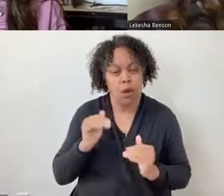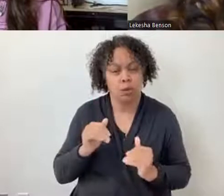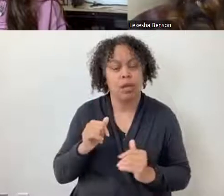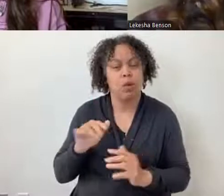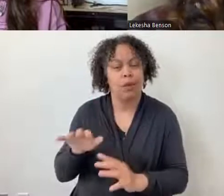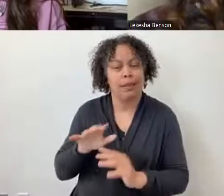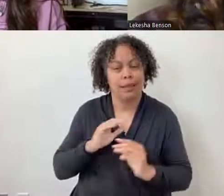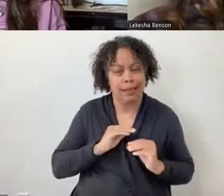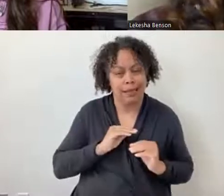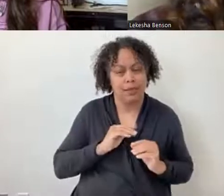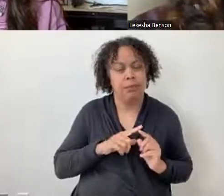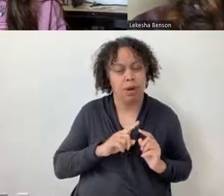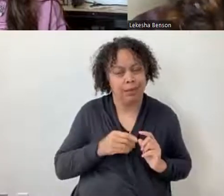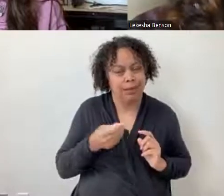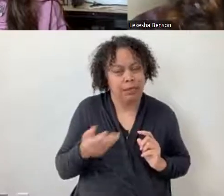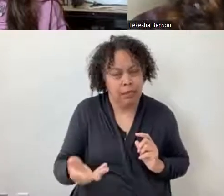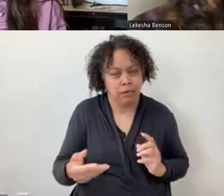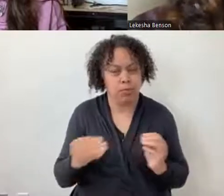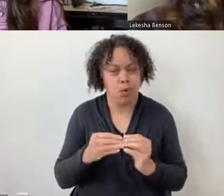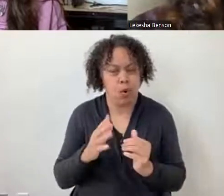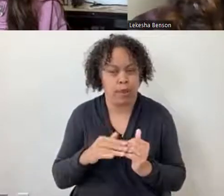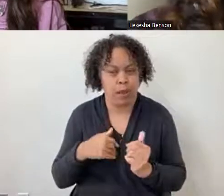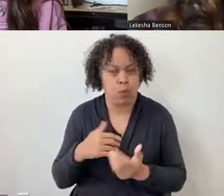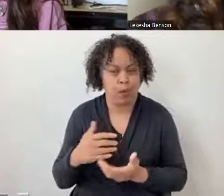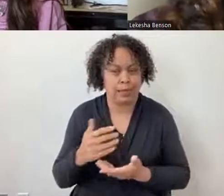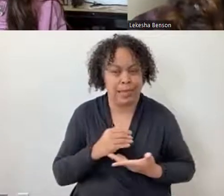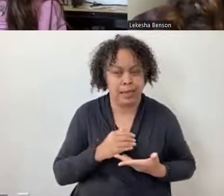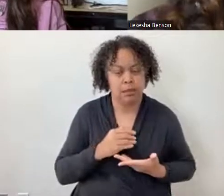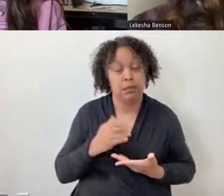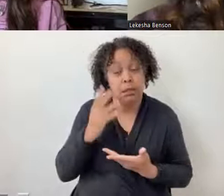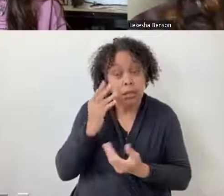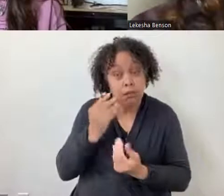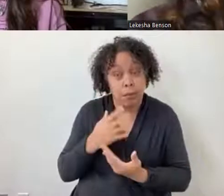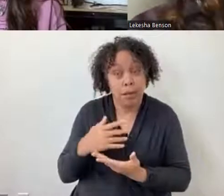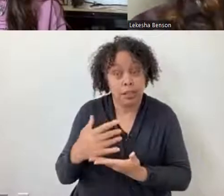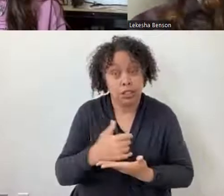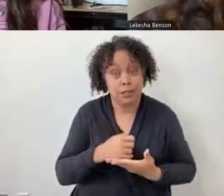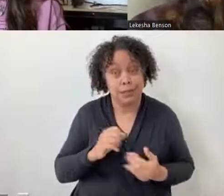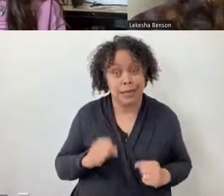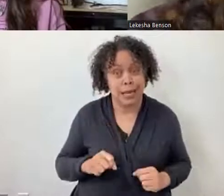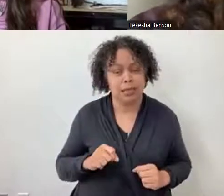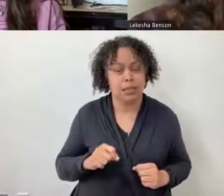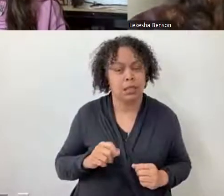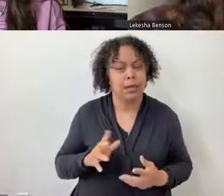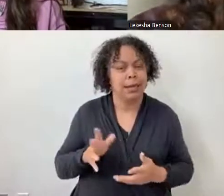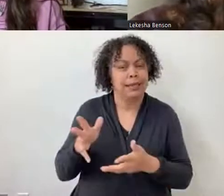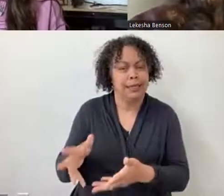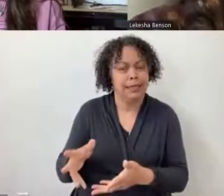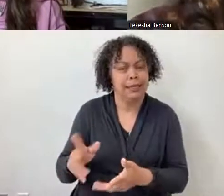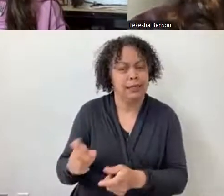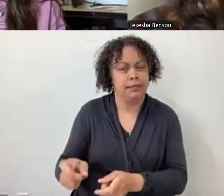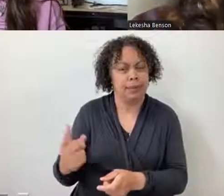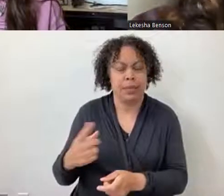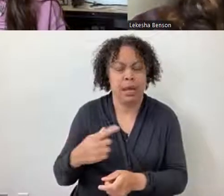give more than we're coming to take. So although we're taking the information, we want to also leave. So I am baffled